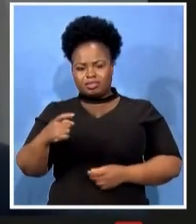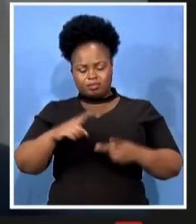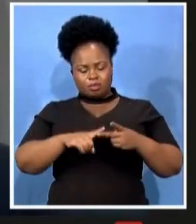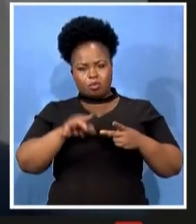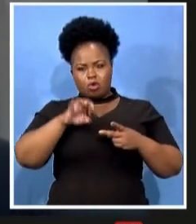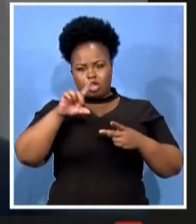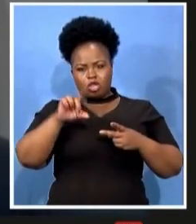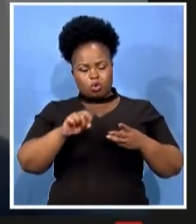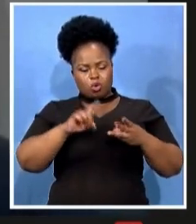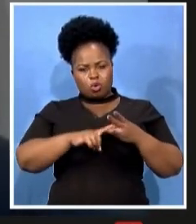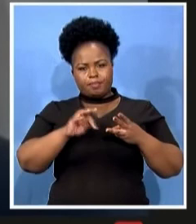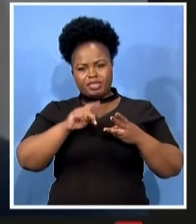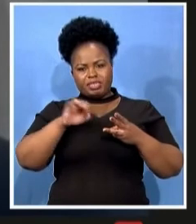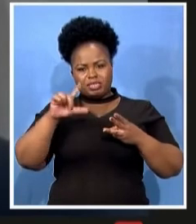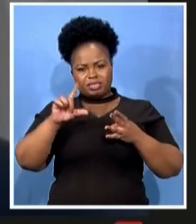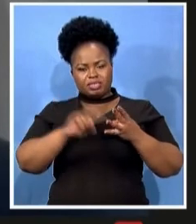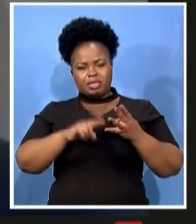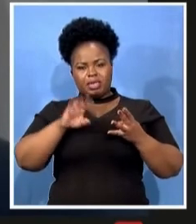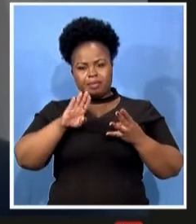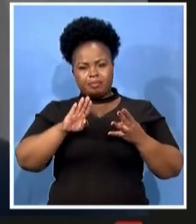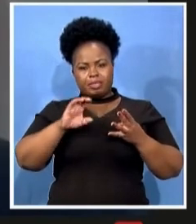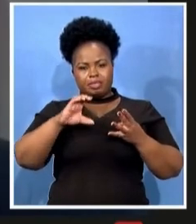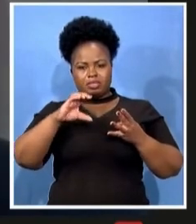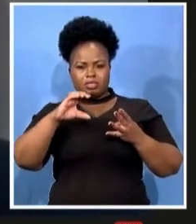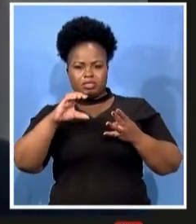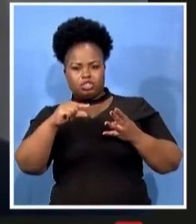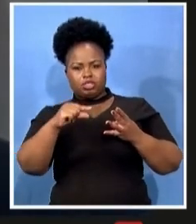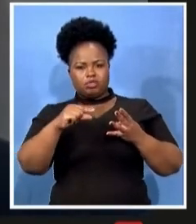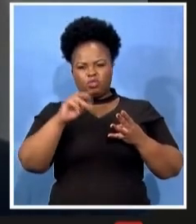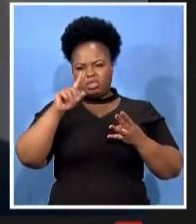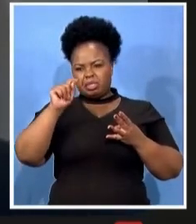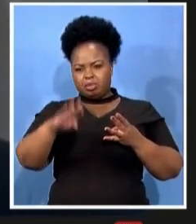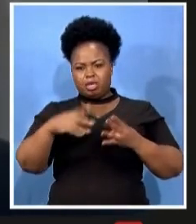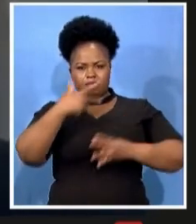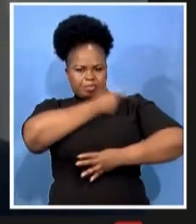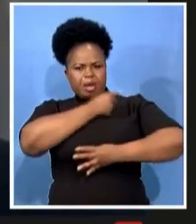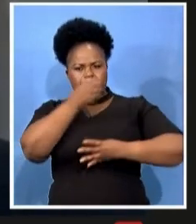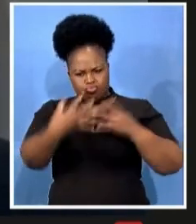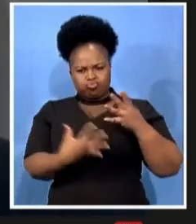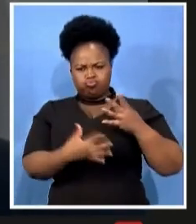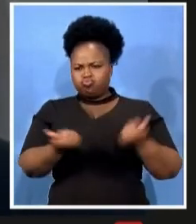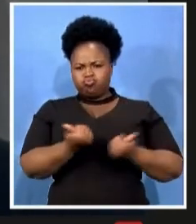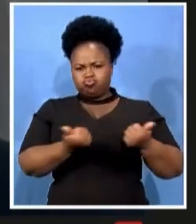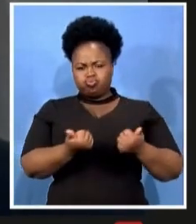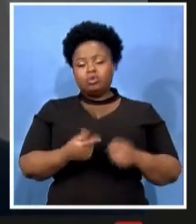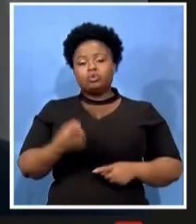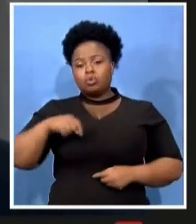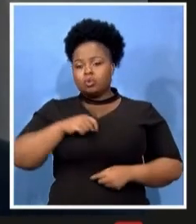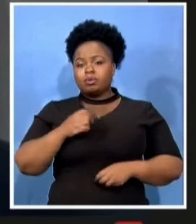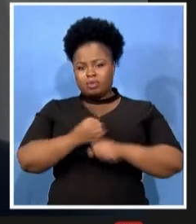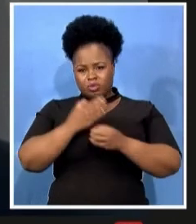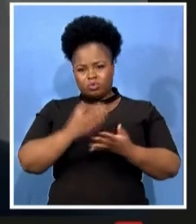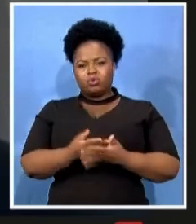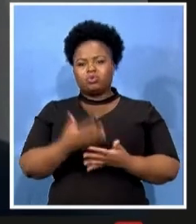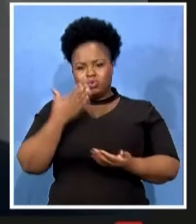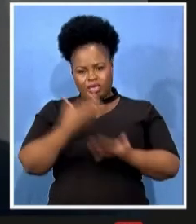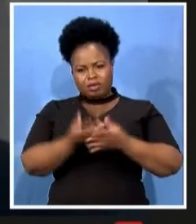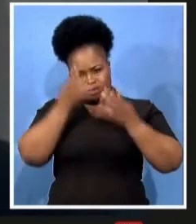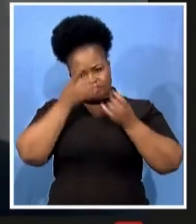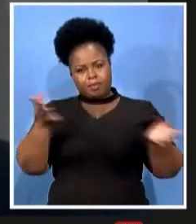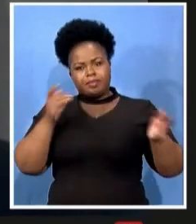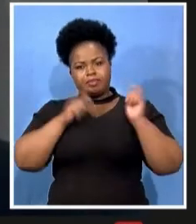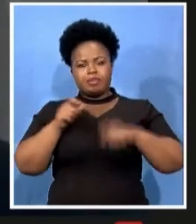etc. Therefore, I think we need to ensure that we get the right message out there, that we demystify this. And I think